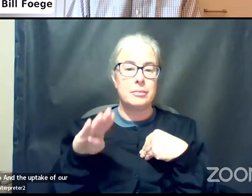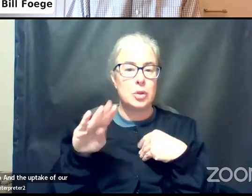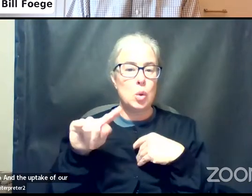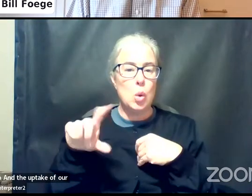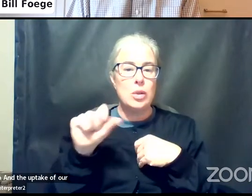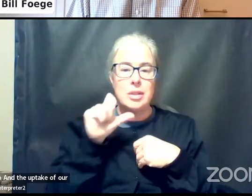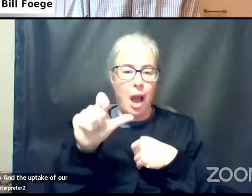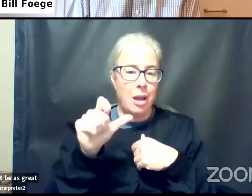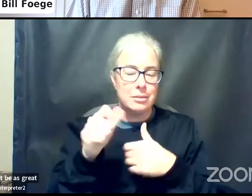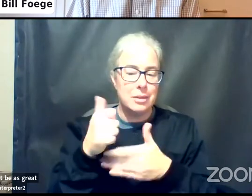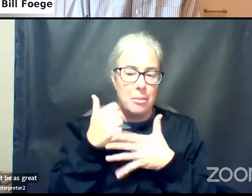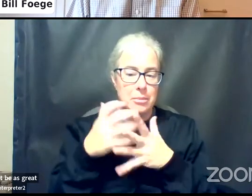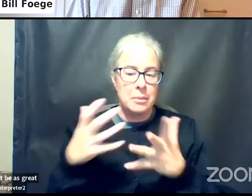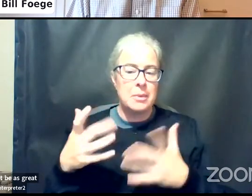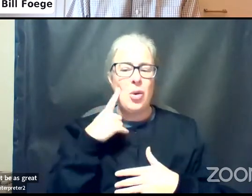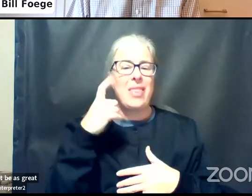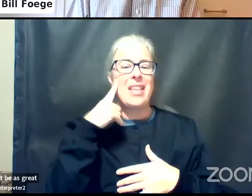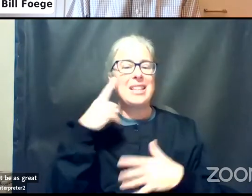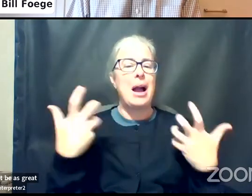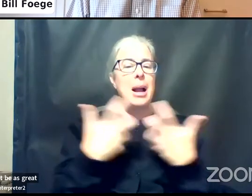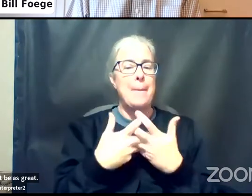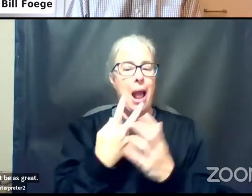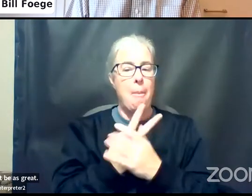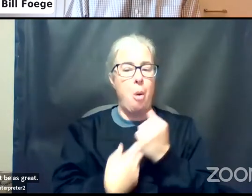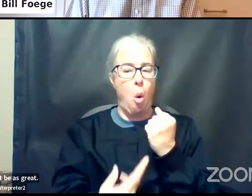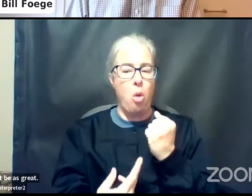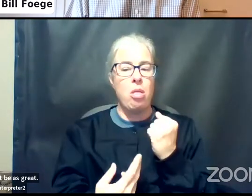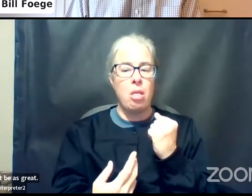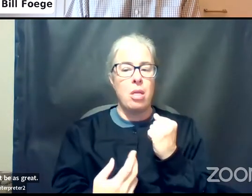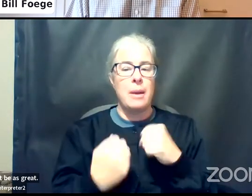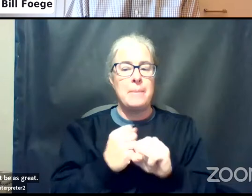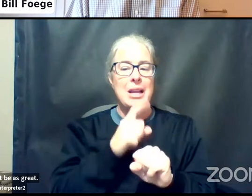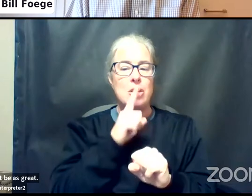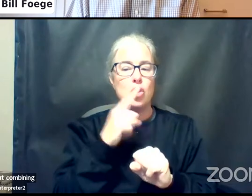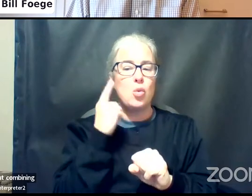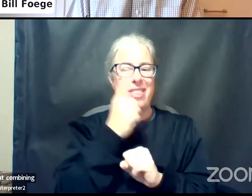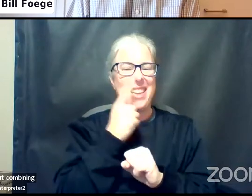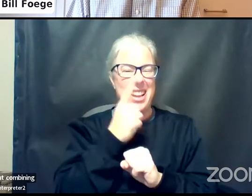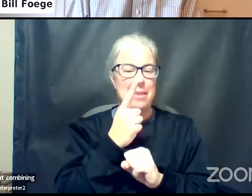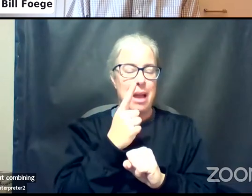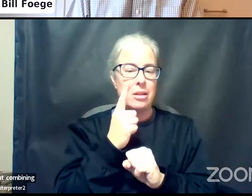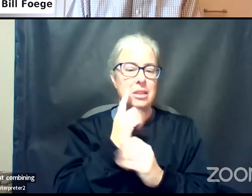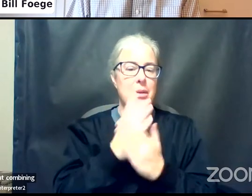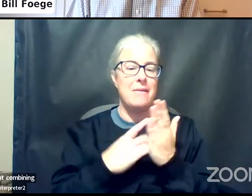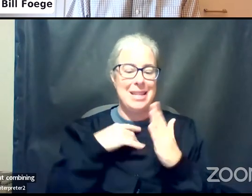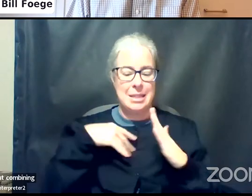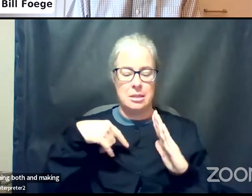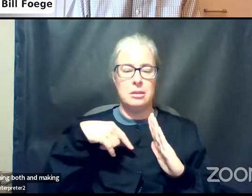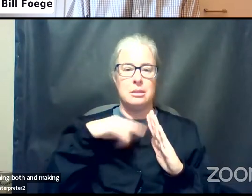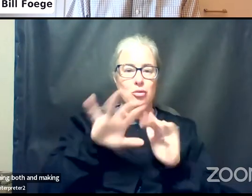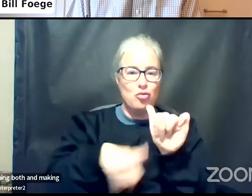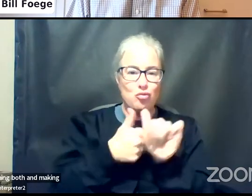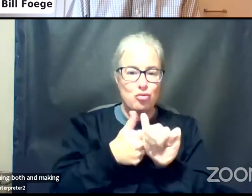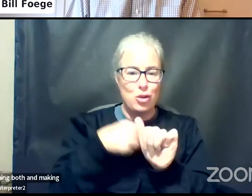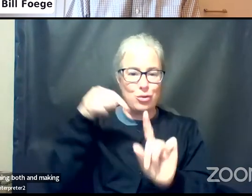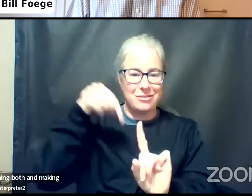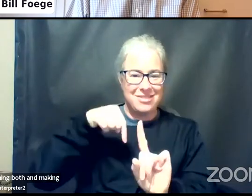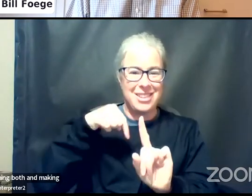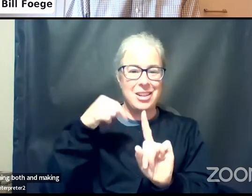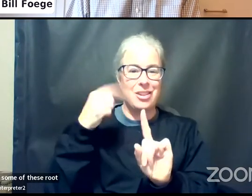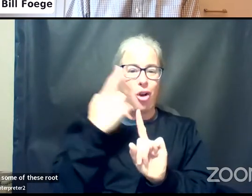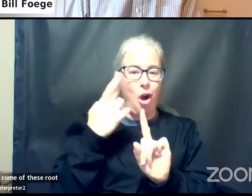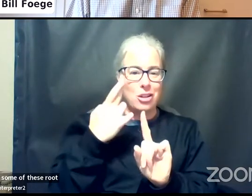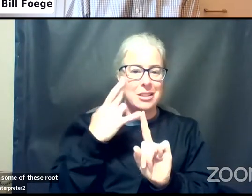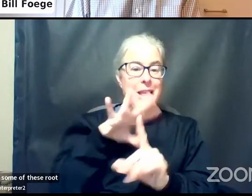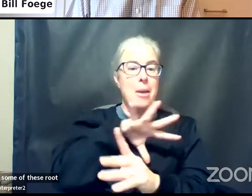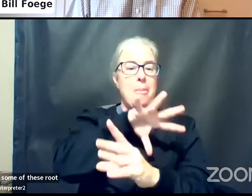great so I I just think it's about combining both and making sure that we're thinking about some of these root causes that will also